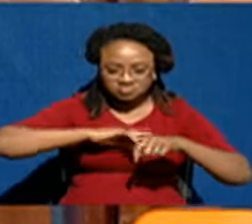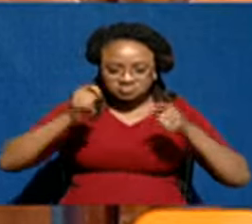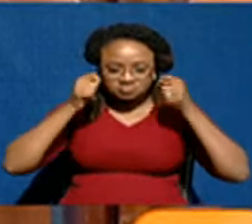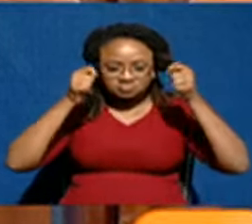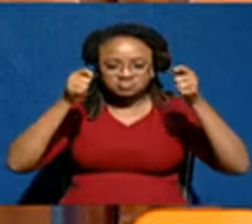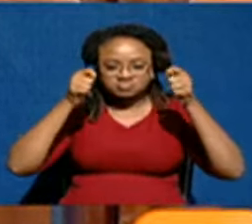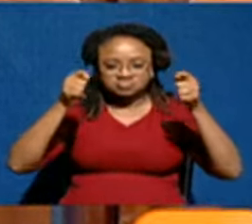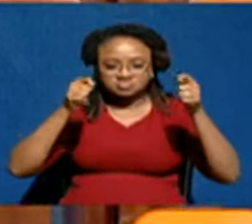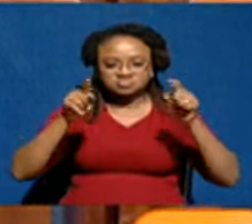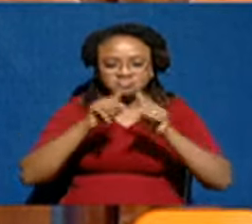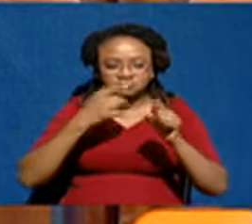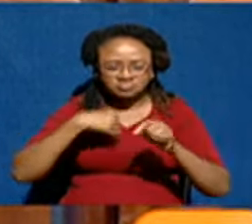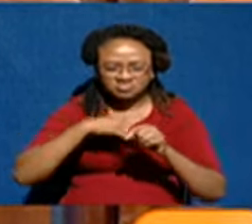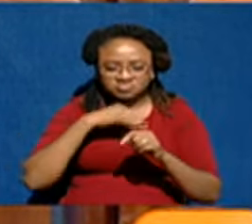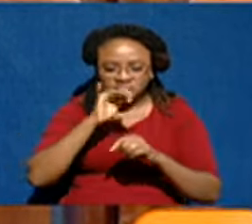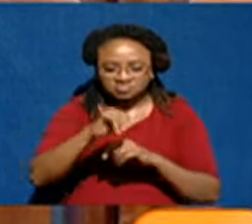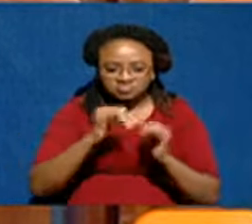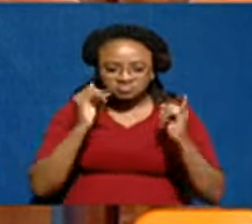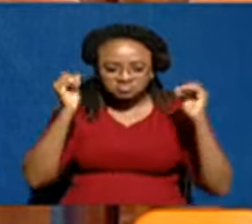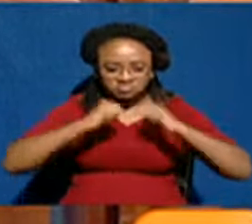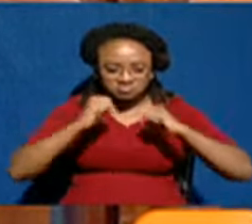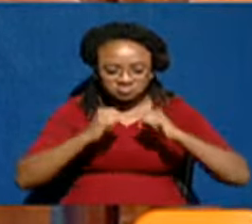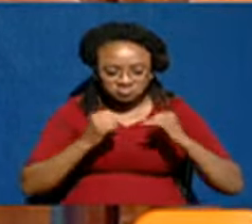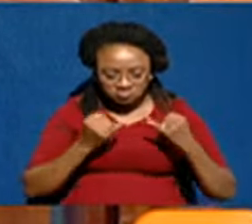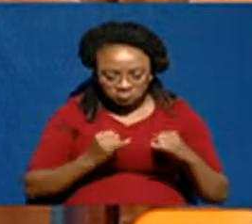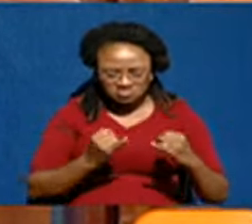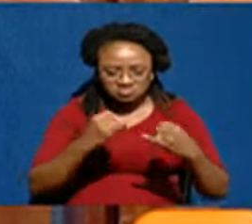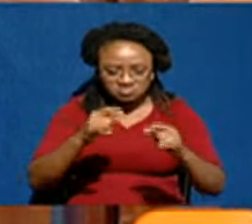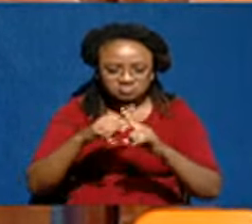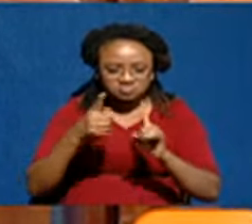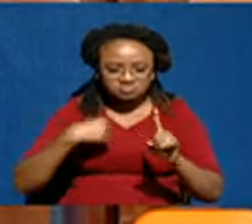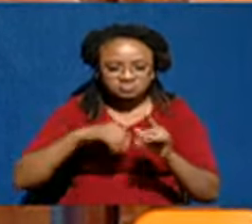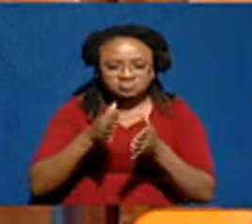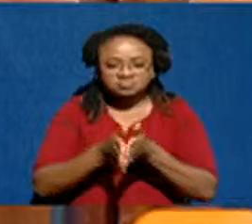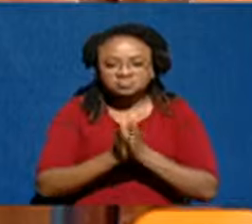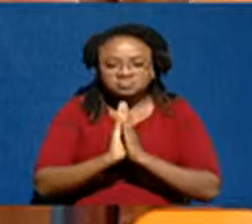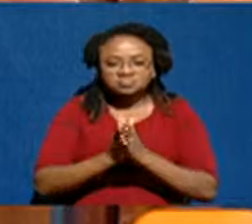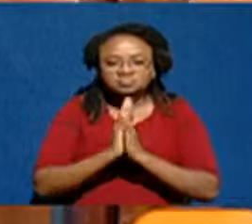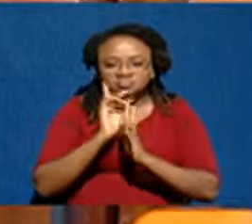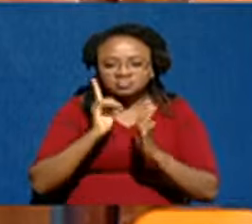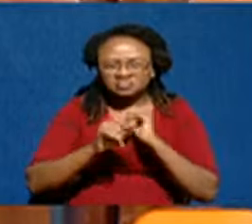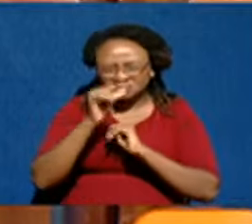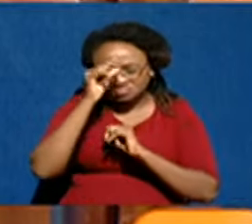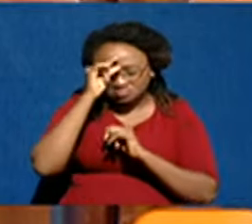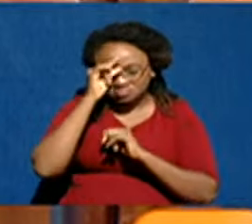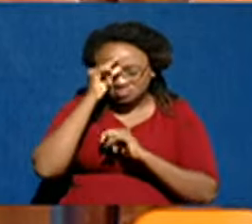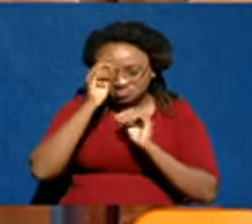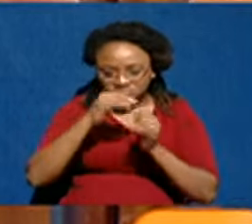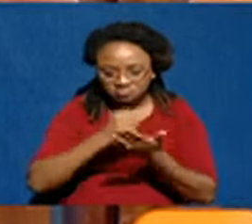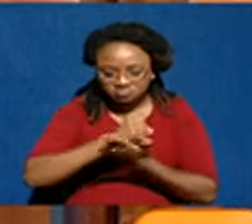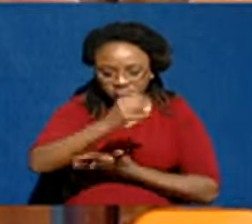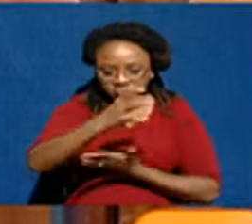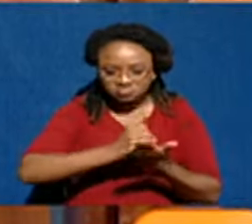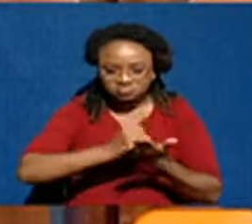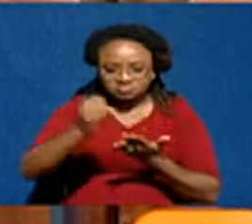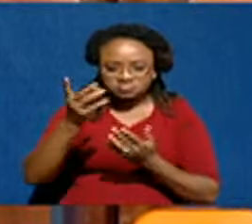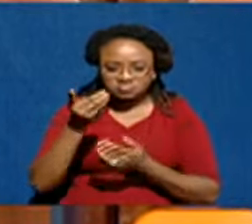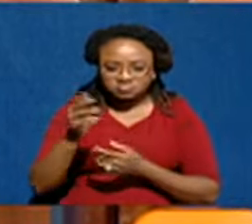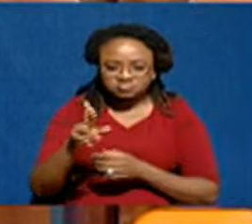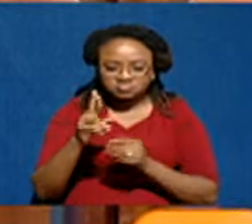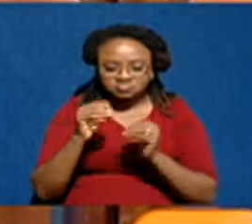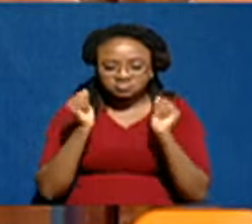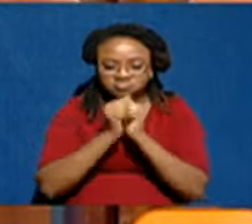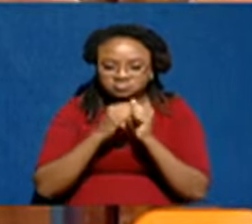collective bargaining agreement implemented. And what are we asking for? We are asking for the government to employ doctors, 10,000 doctors in